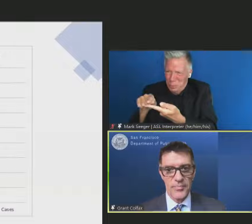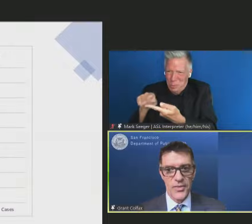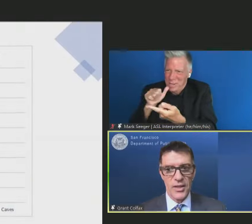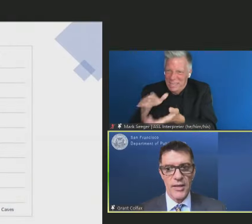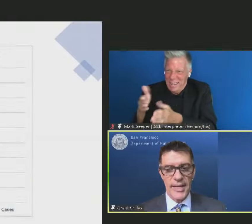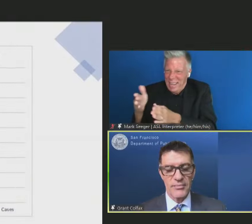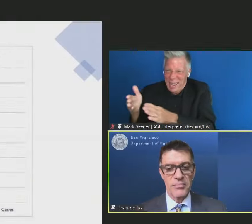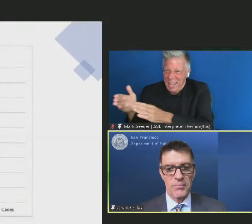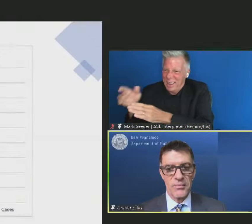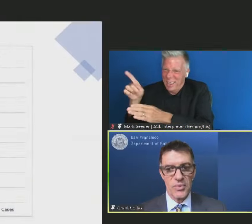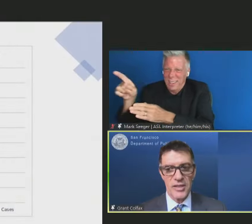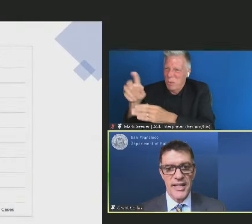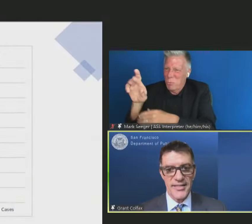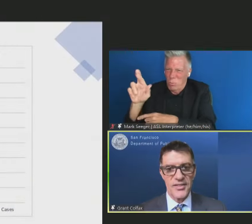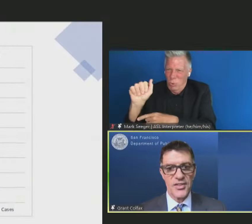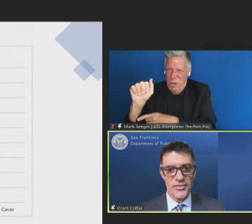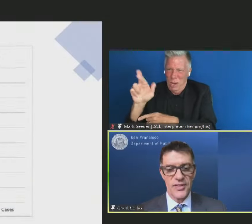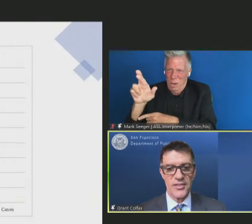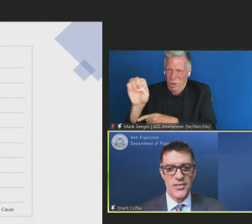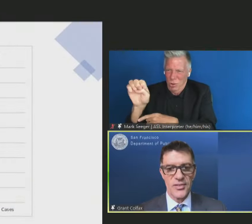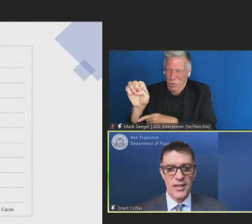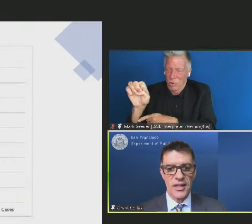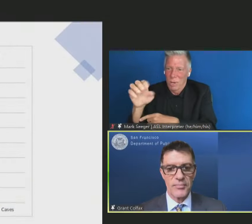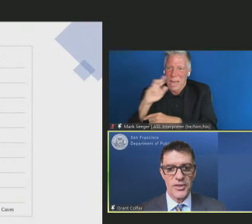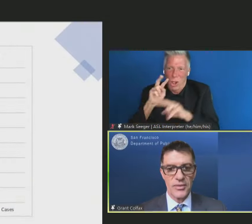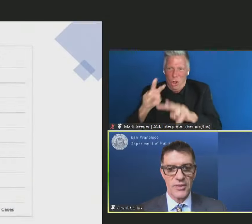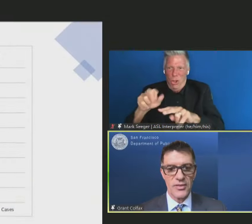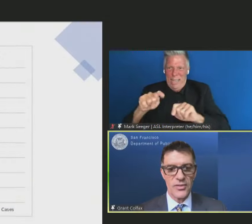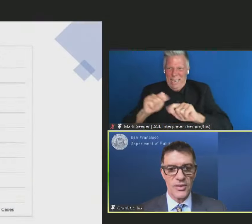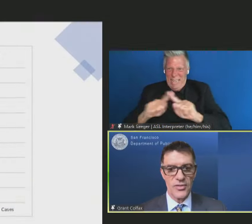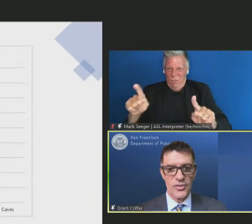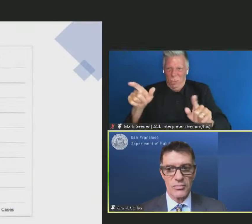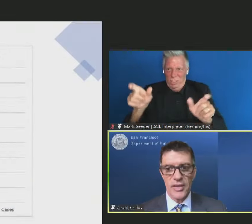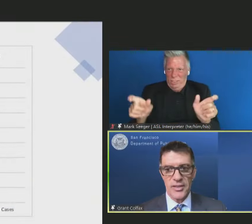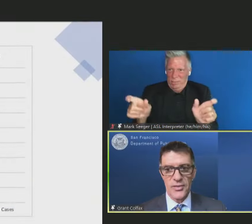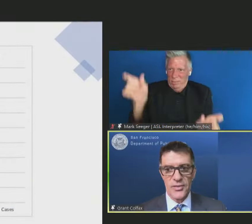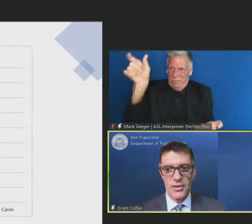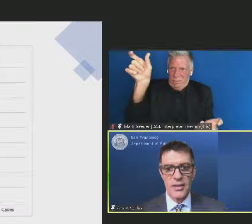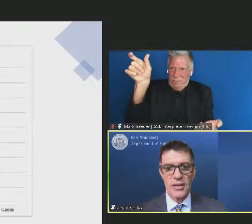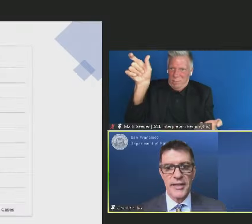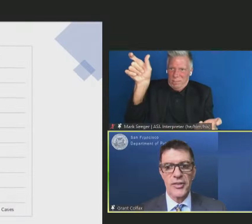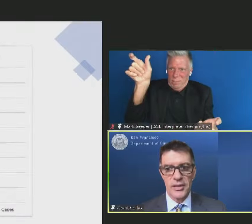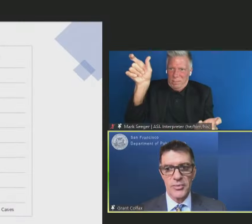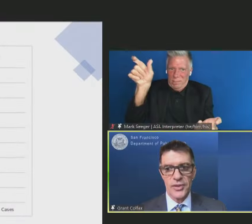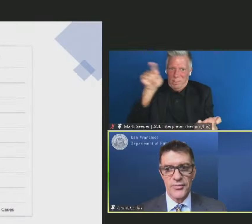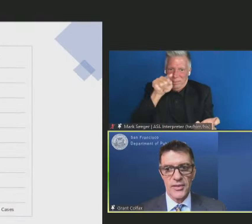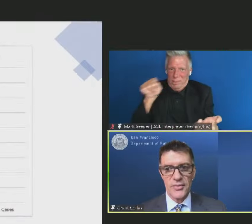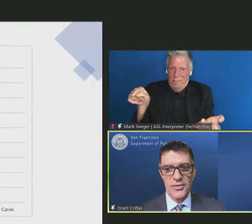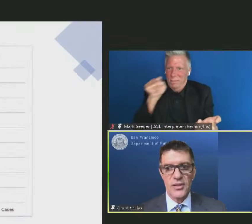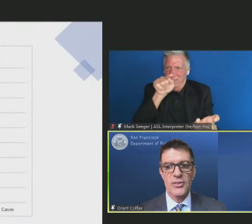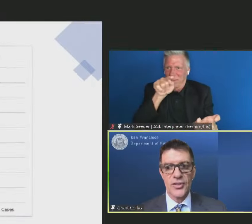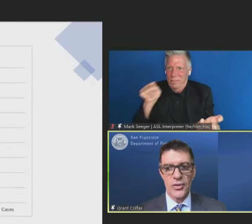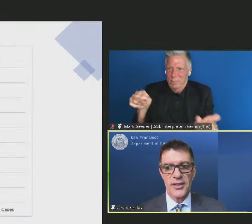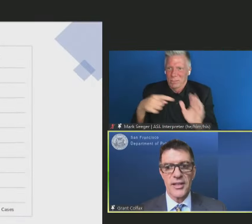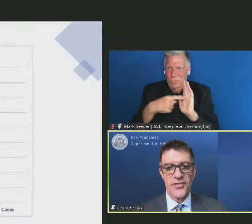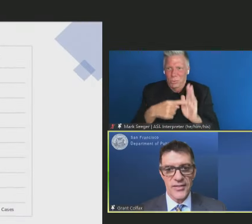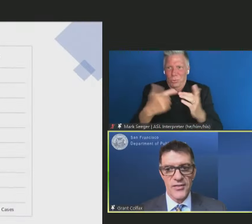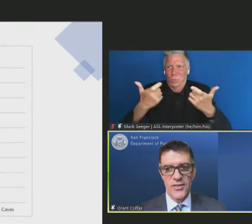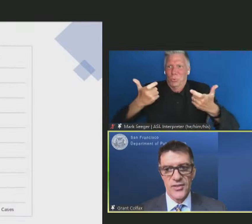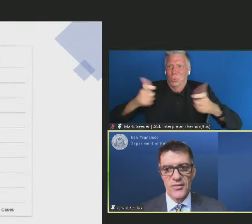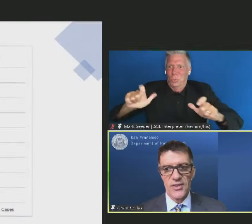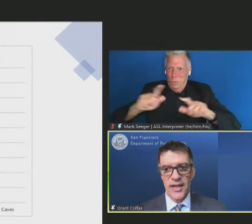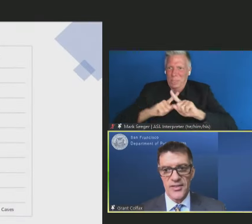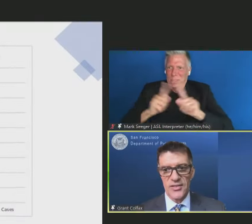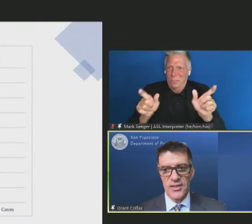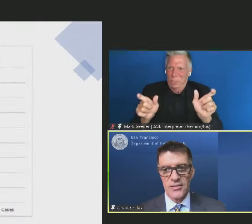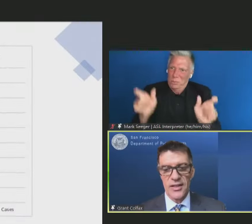group. And look at this difference between these two bars. Incredible difference, showing the effectiveness